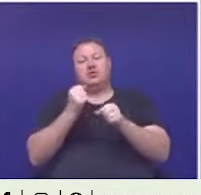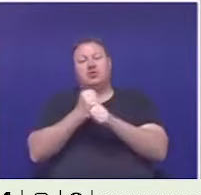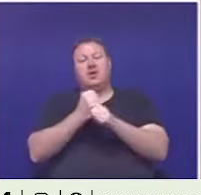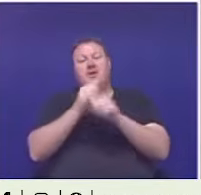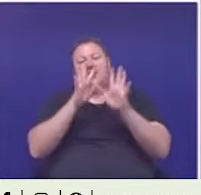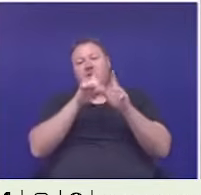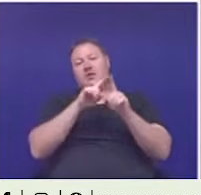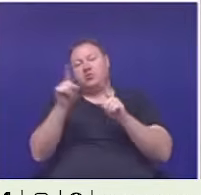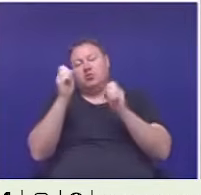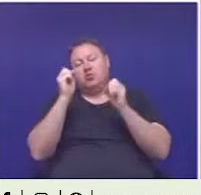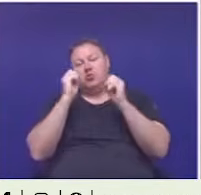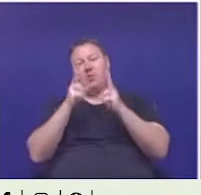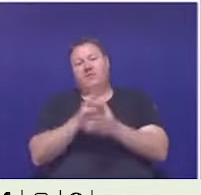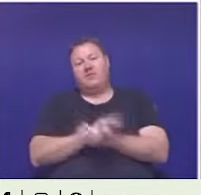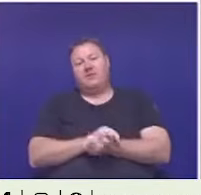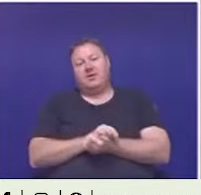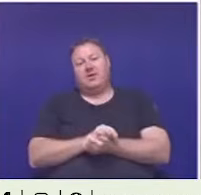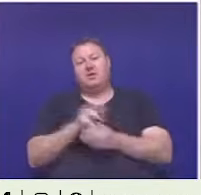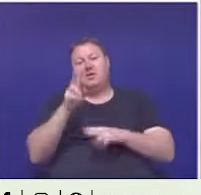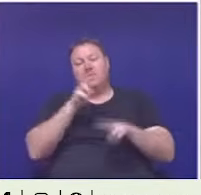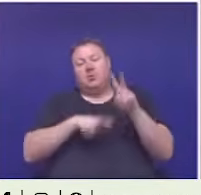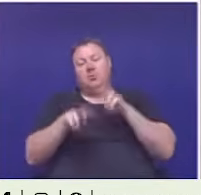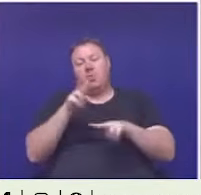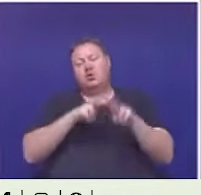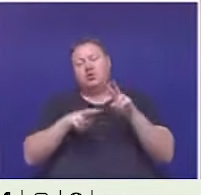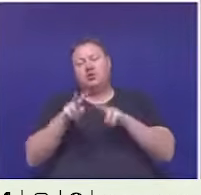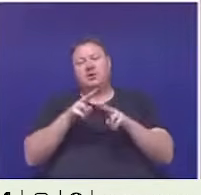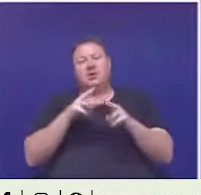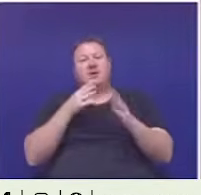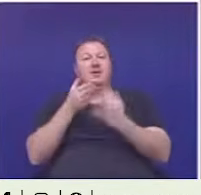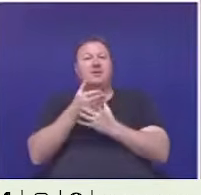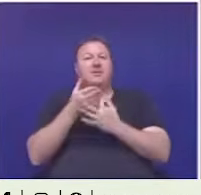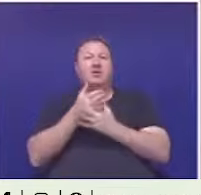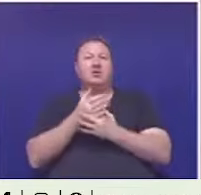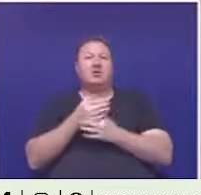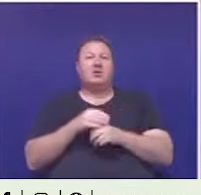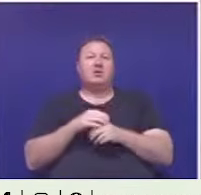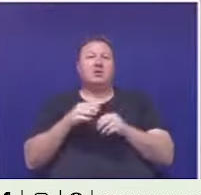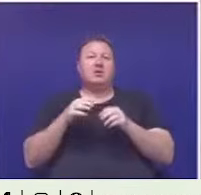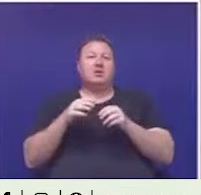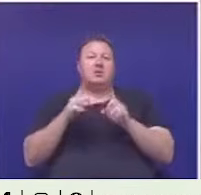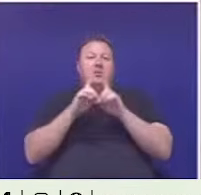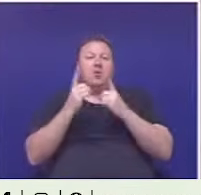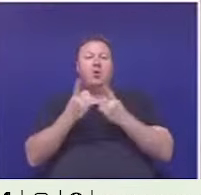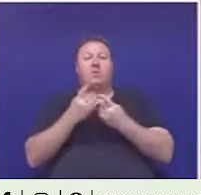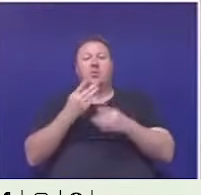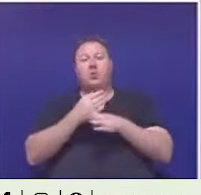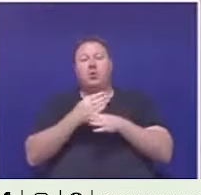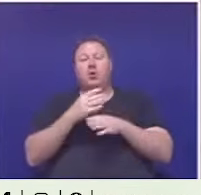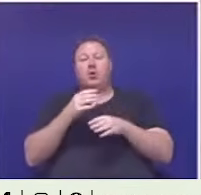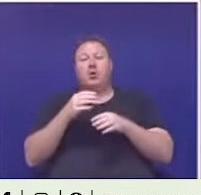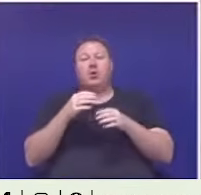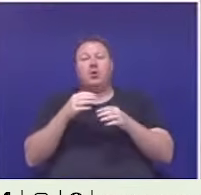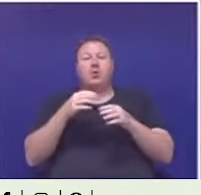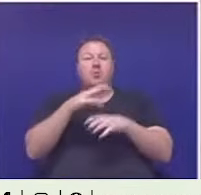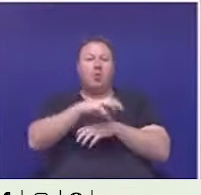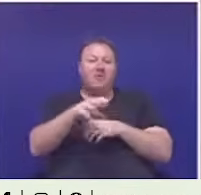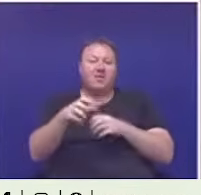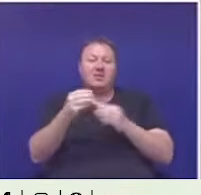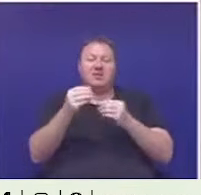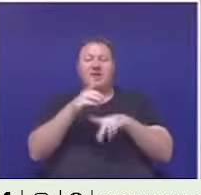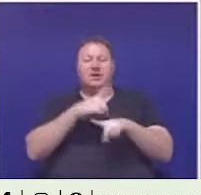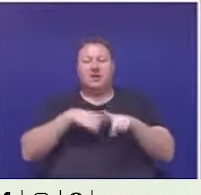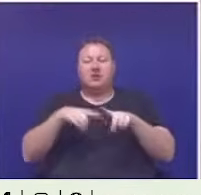12. In monitoring these interventions, the department works through the provinces, the districts, to make sure that we